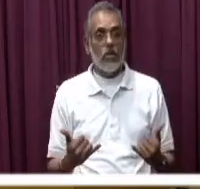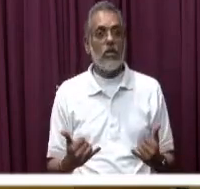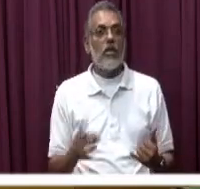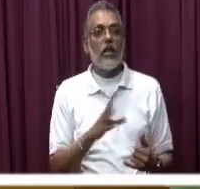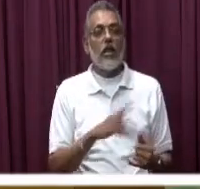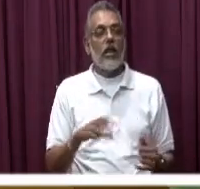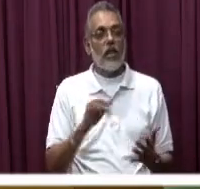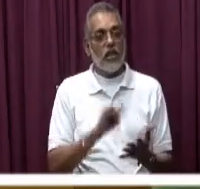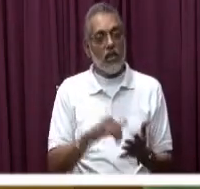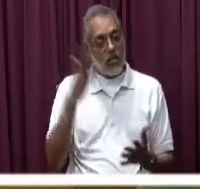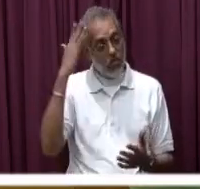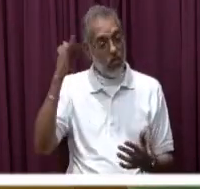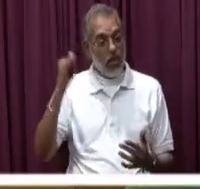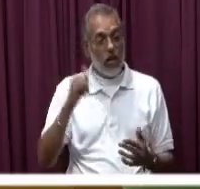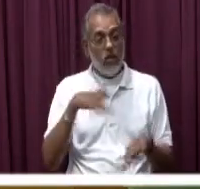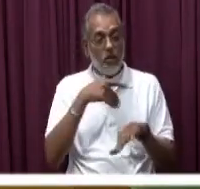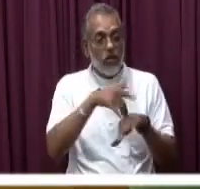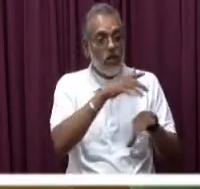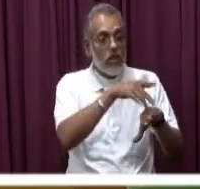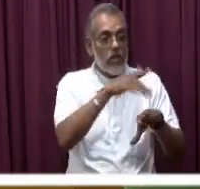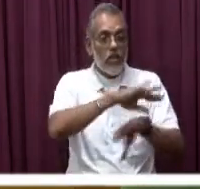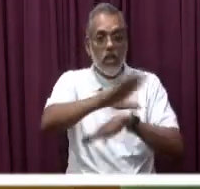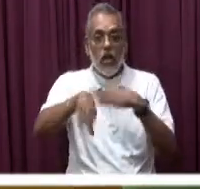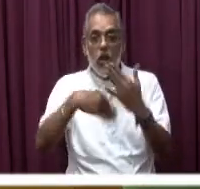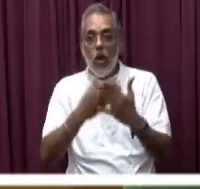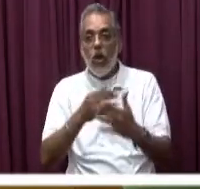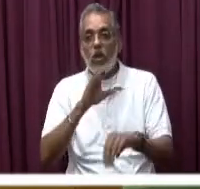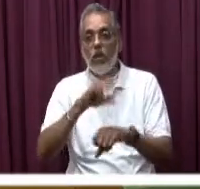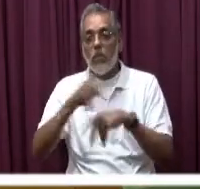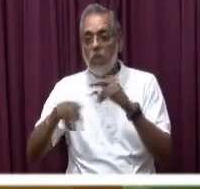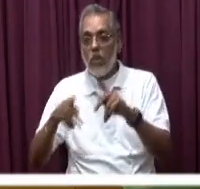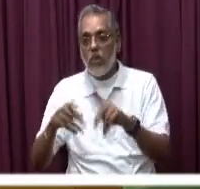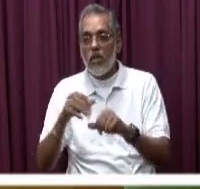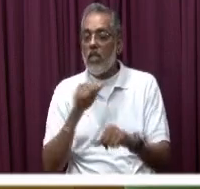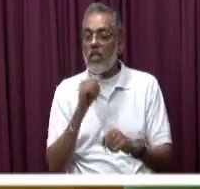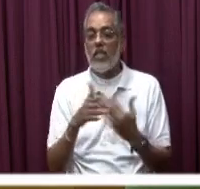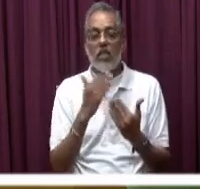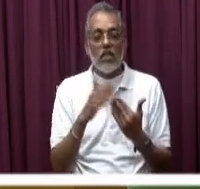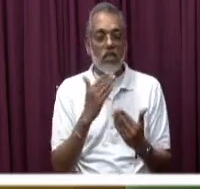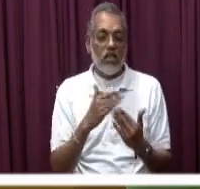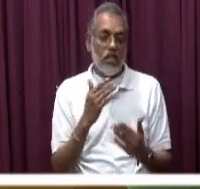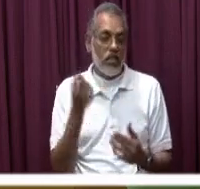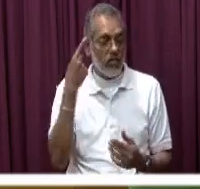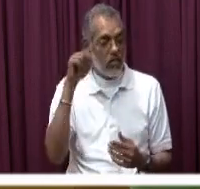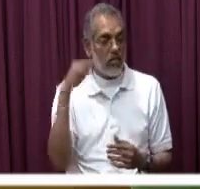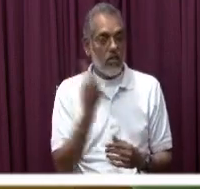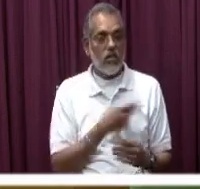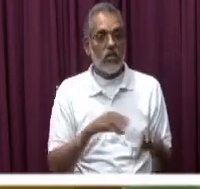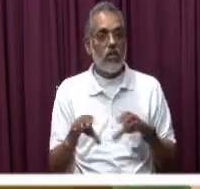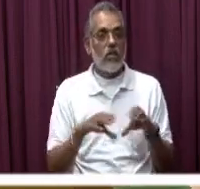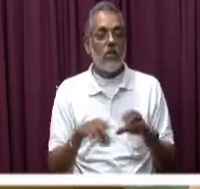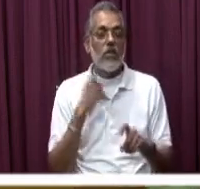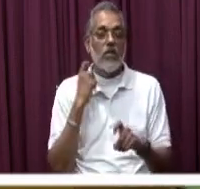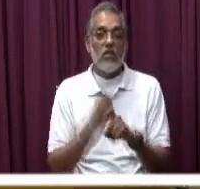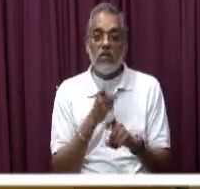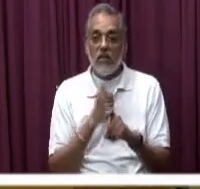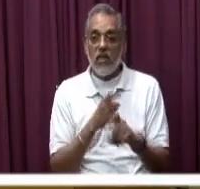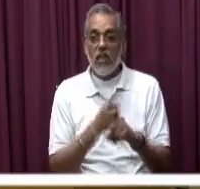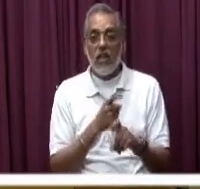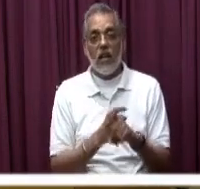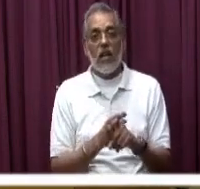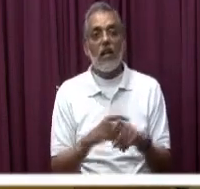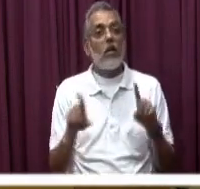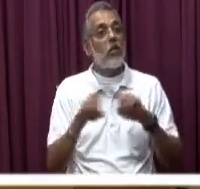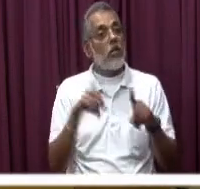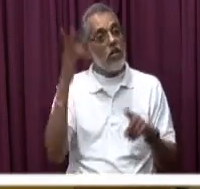And that's why missioning the domestic church is not the easiest prospect. It's one of the most difficult challenges,